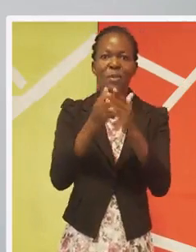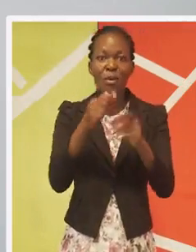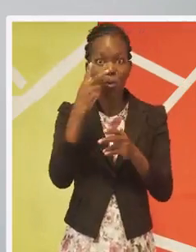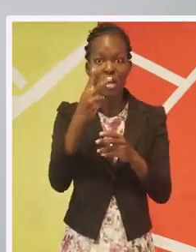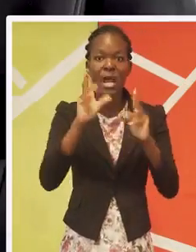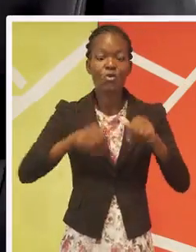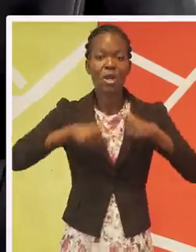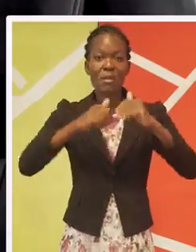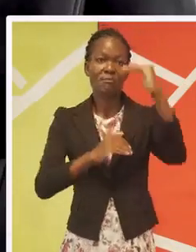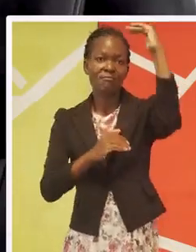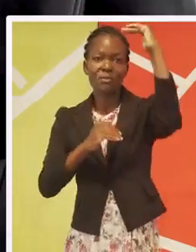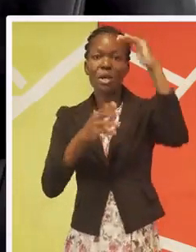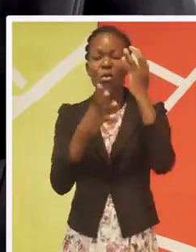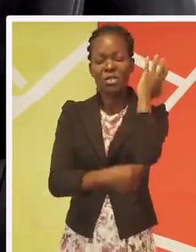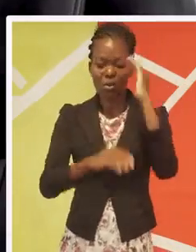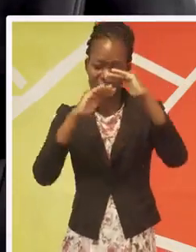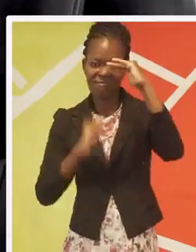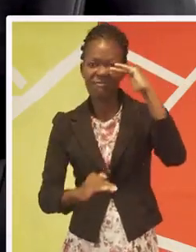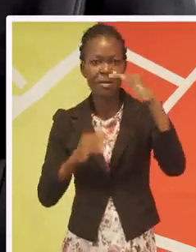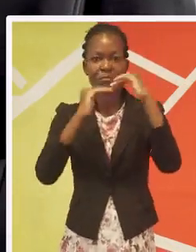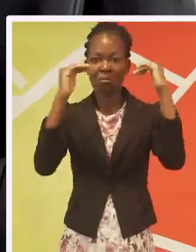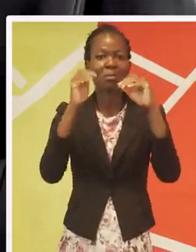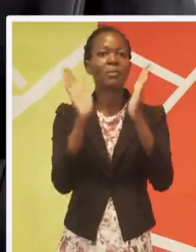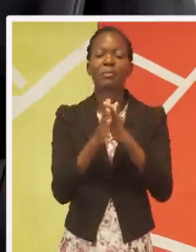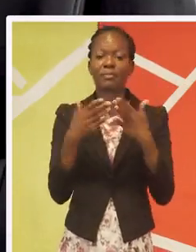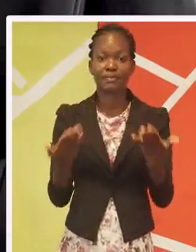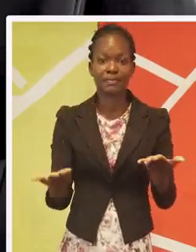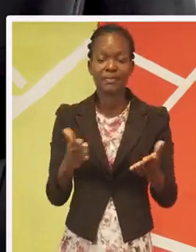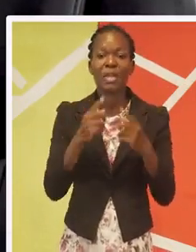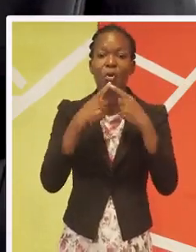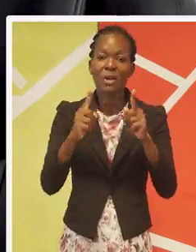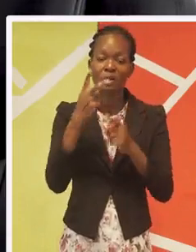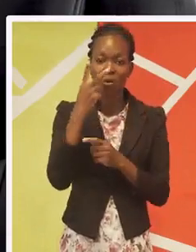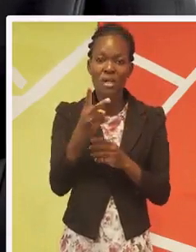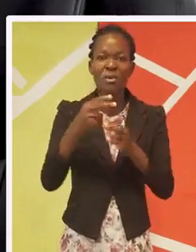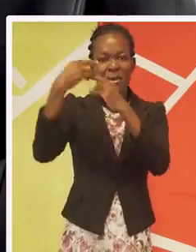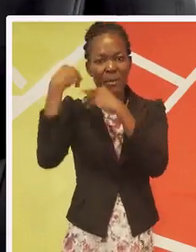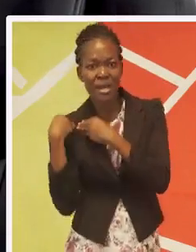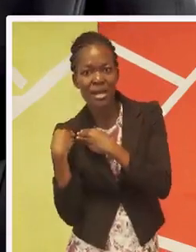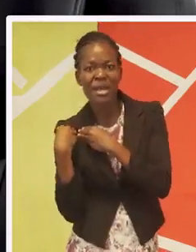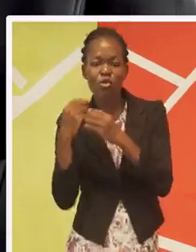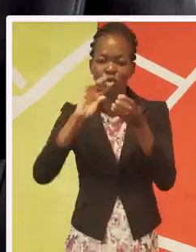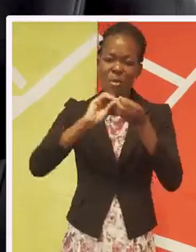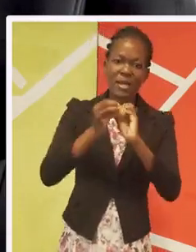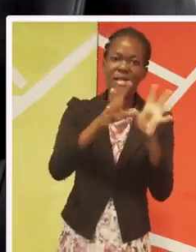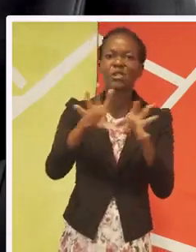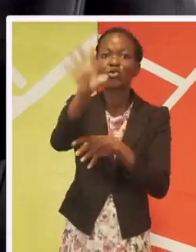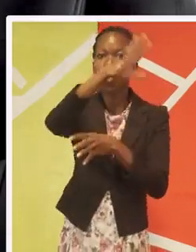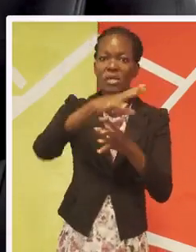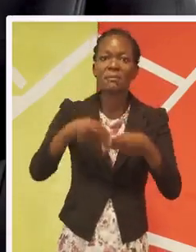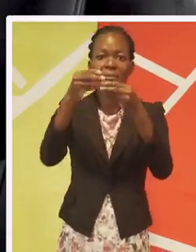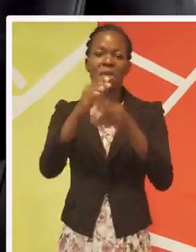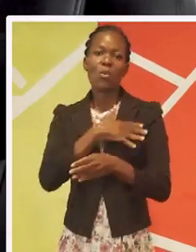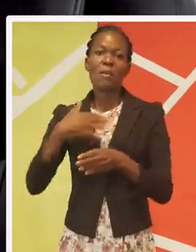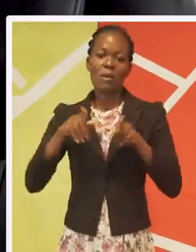is not delivering these services that they were designed to do, then the burden of delivering these services went on women